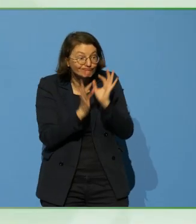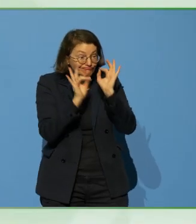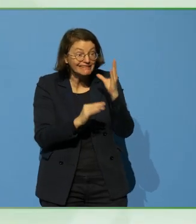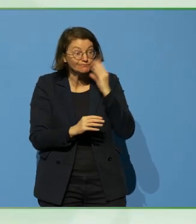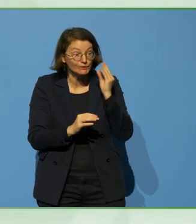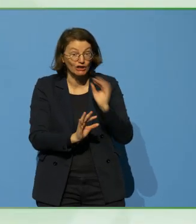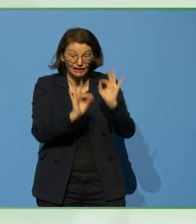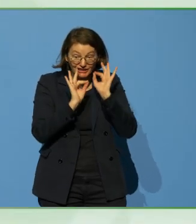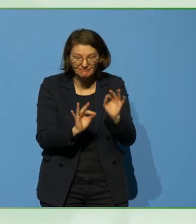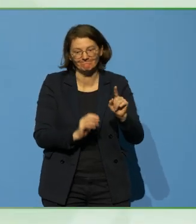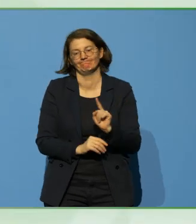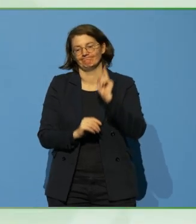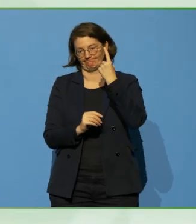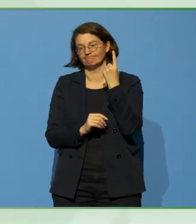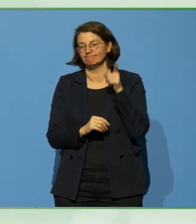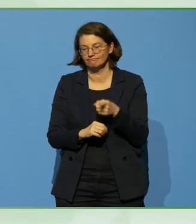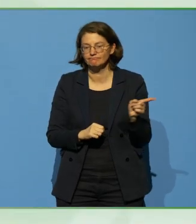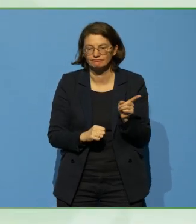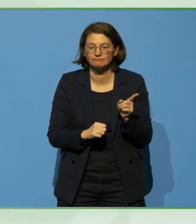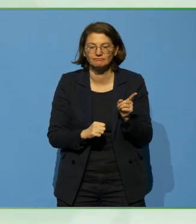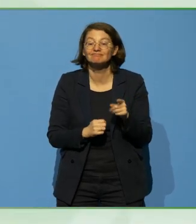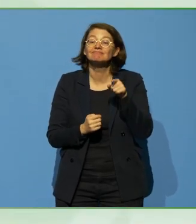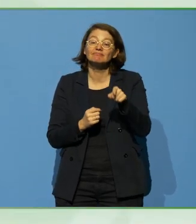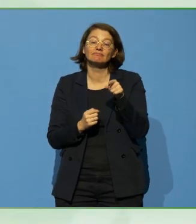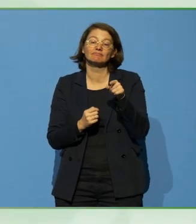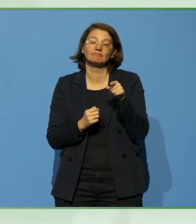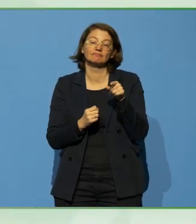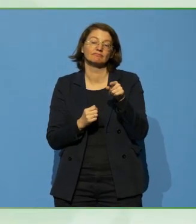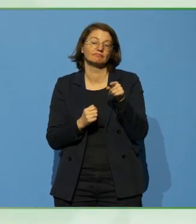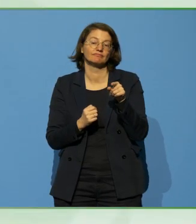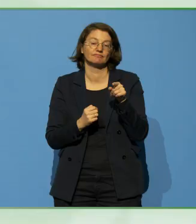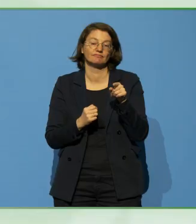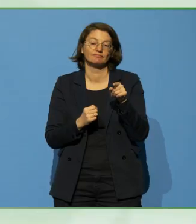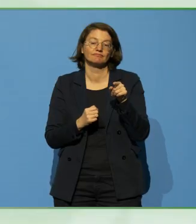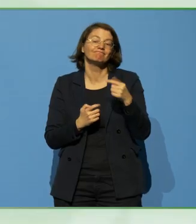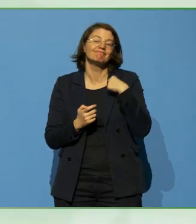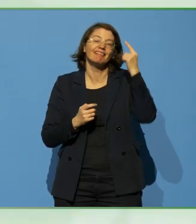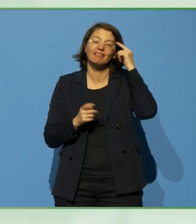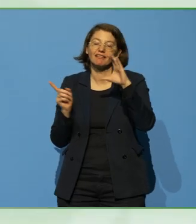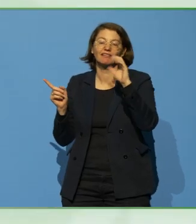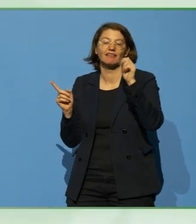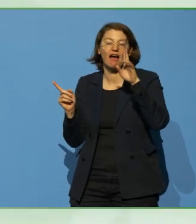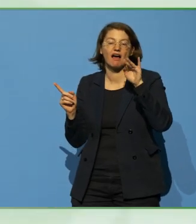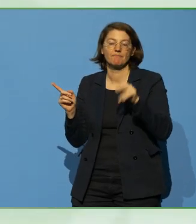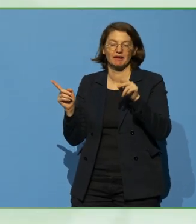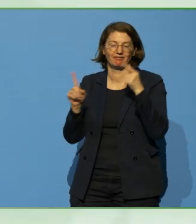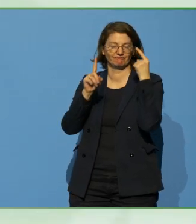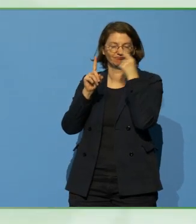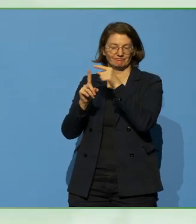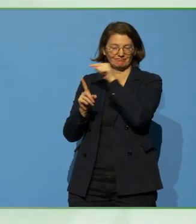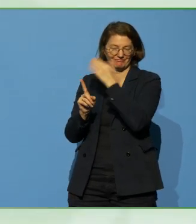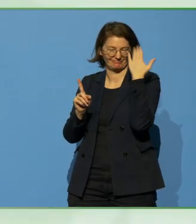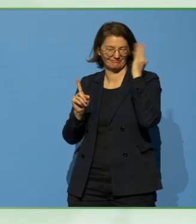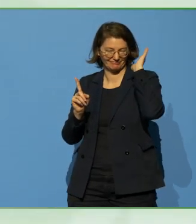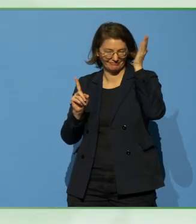think Carmen's point earlier is a really valid one about the entire ecosystem. Actually, if there's a clear direction and vision, and we're kind of working